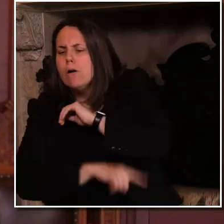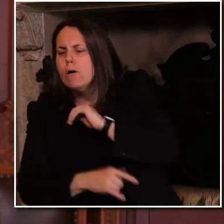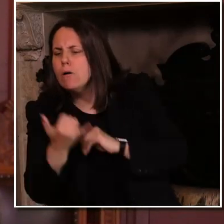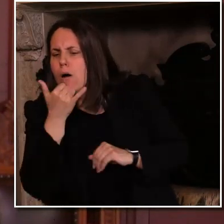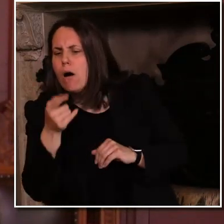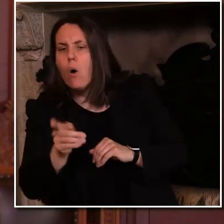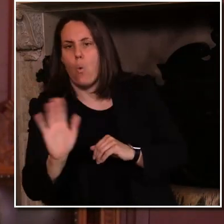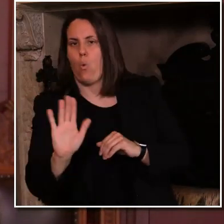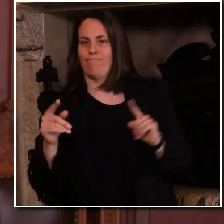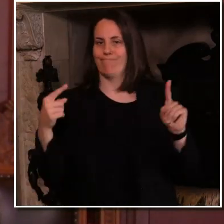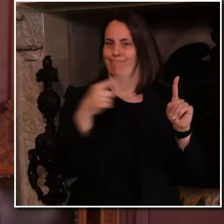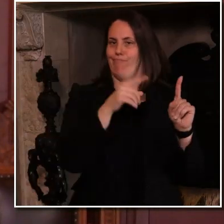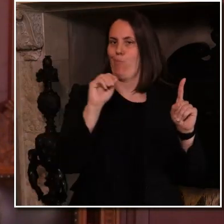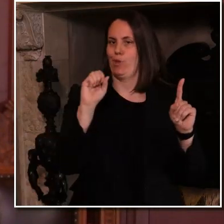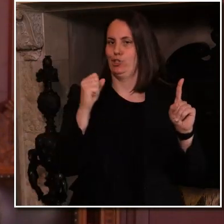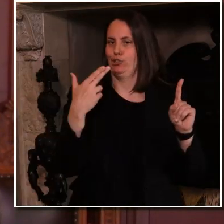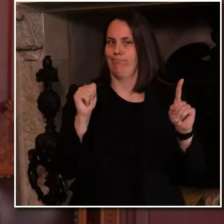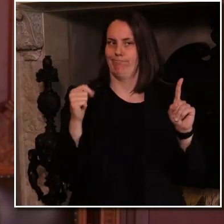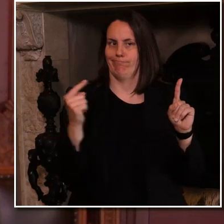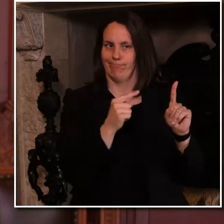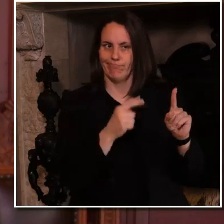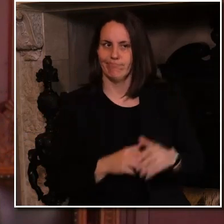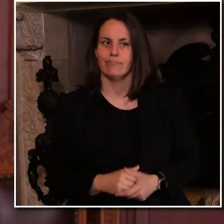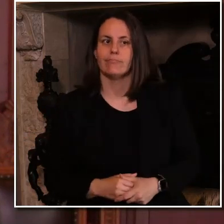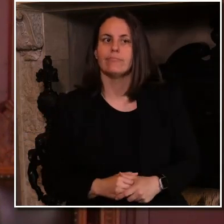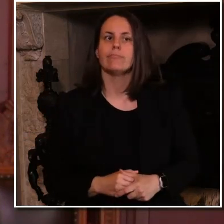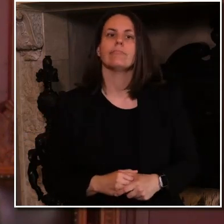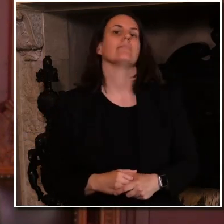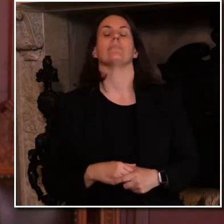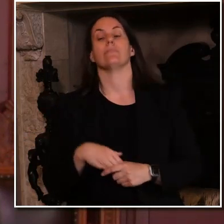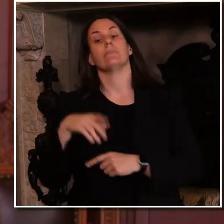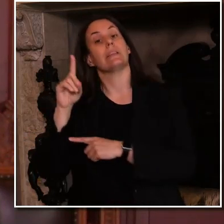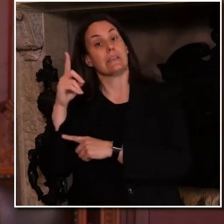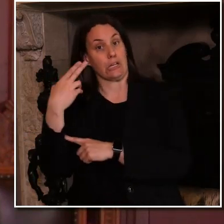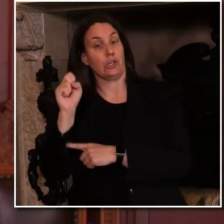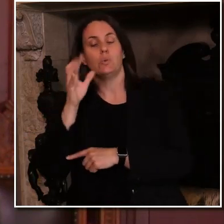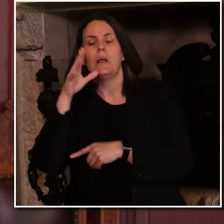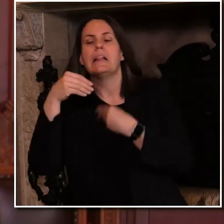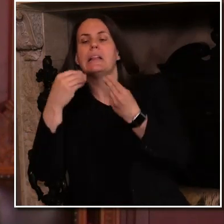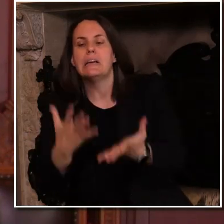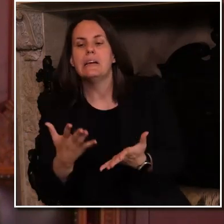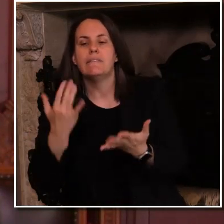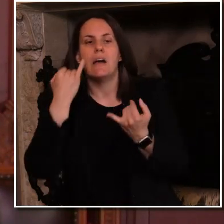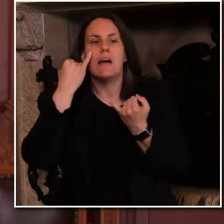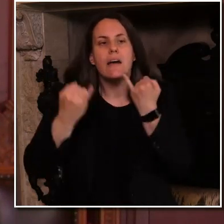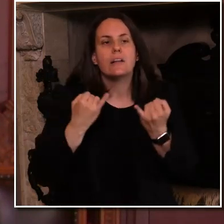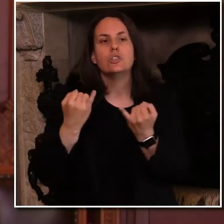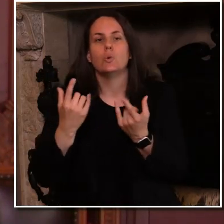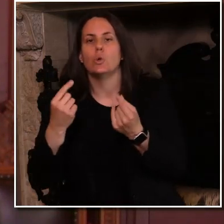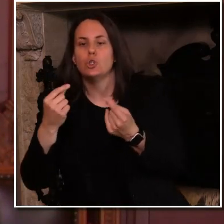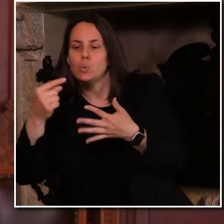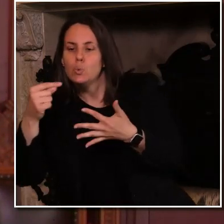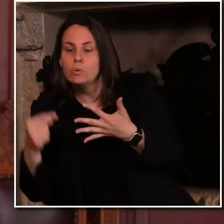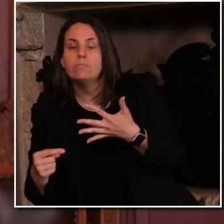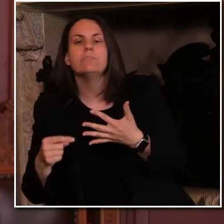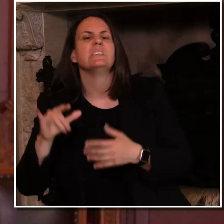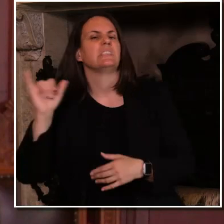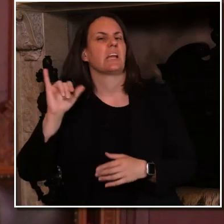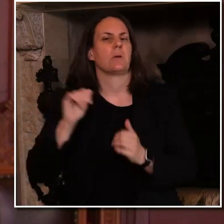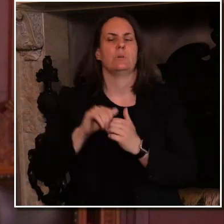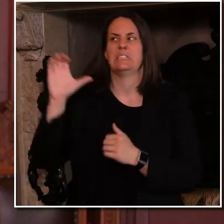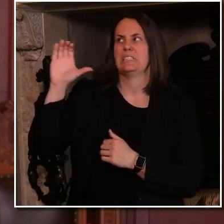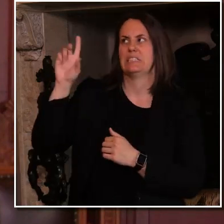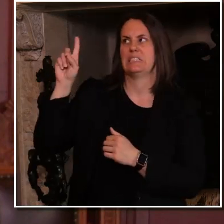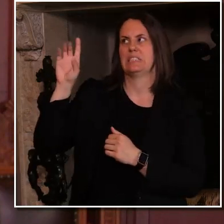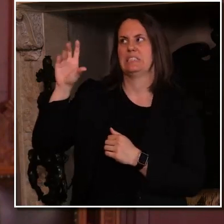and we continue to do so, as does the CDC, who is on board in Green Bay,